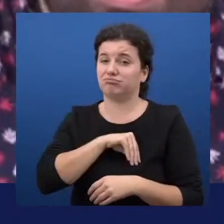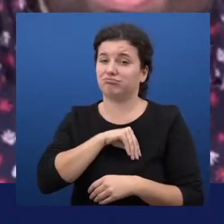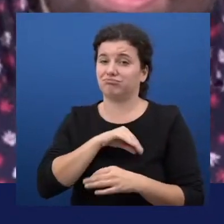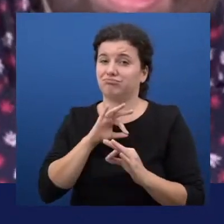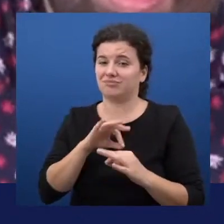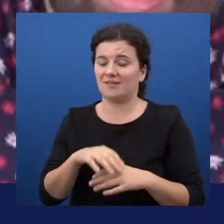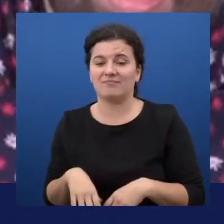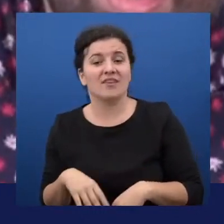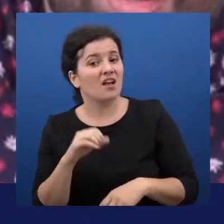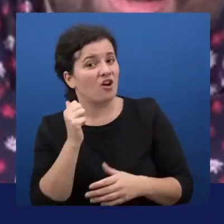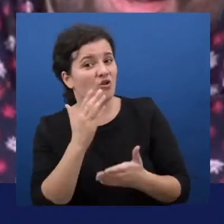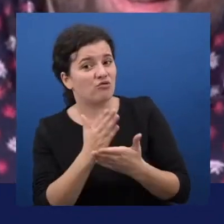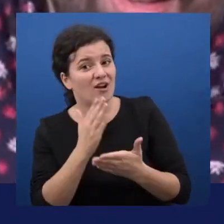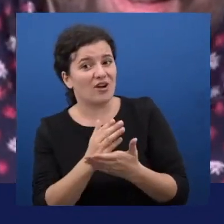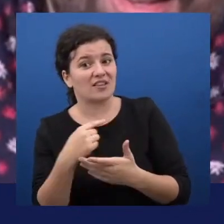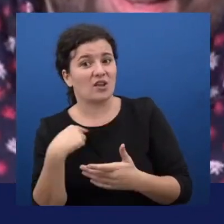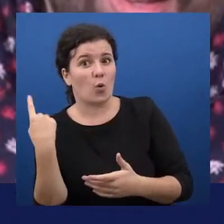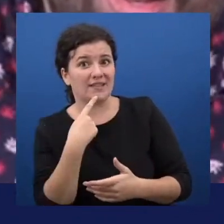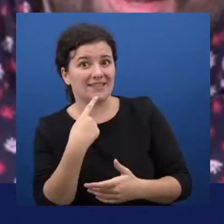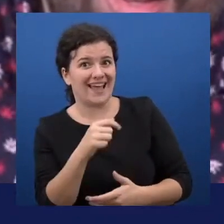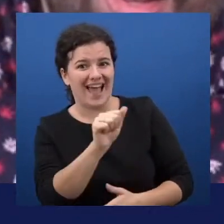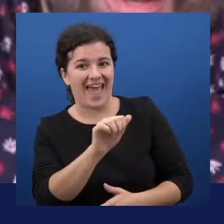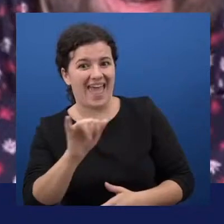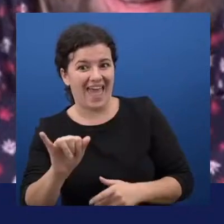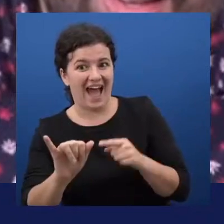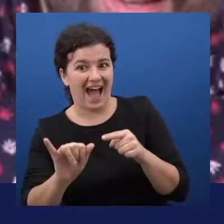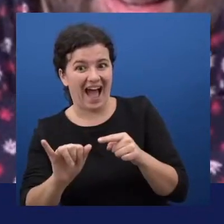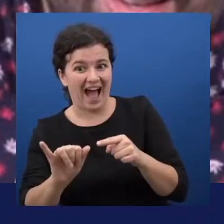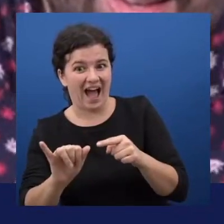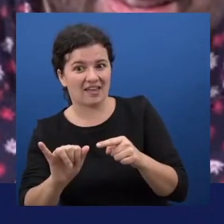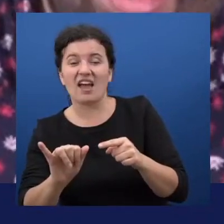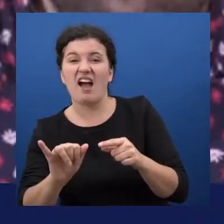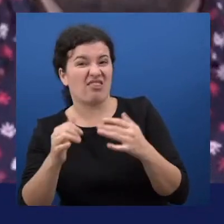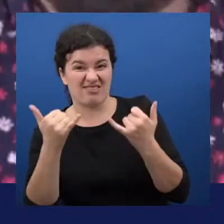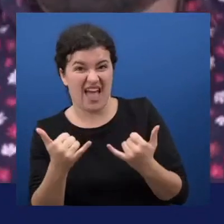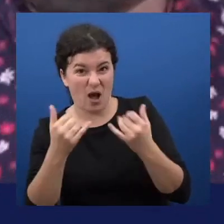artificial intelligence. It's my experience is anything labeled artificial intelligence is stuff that doesn't work.